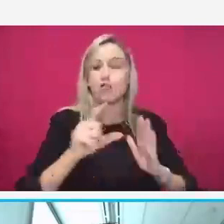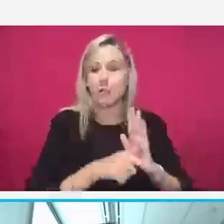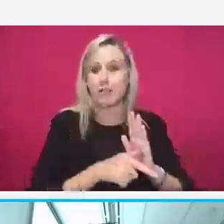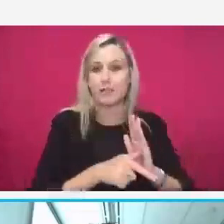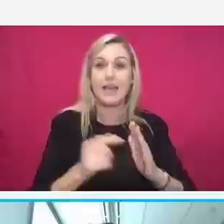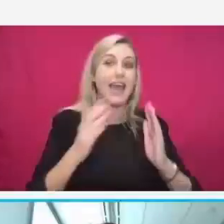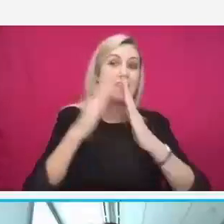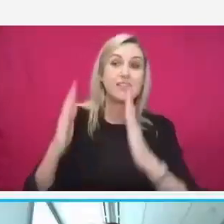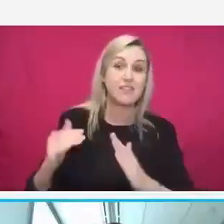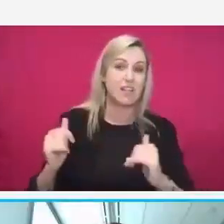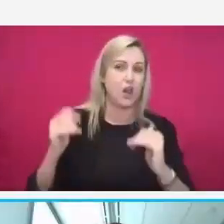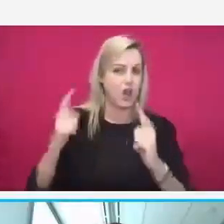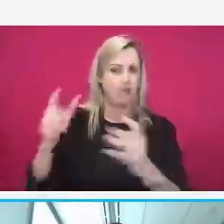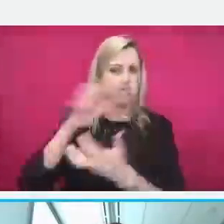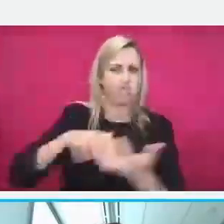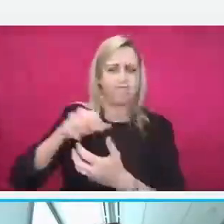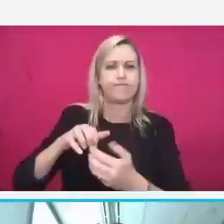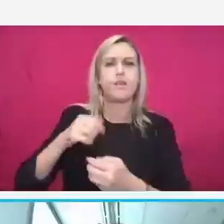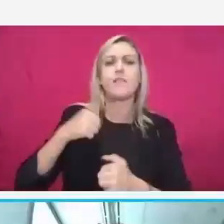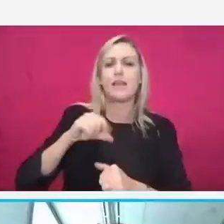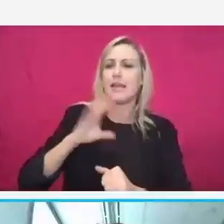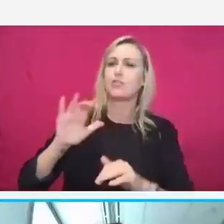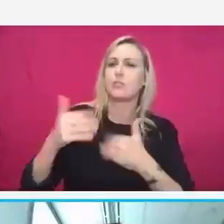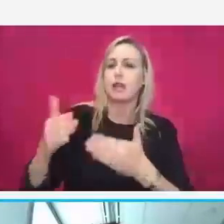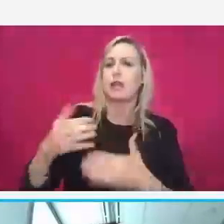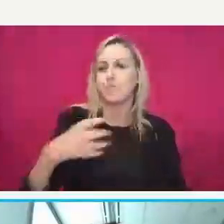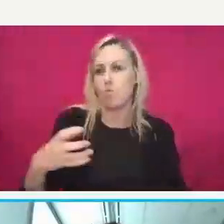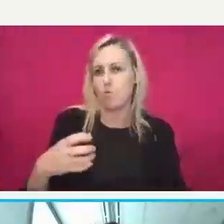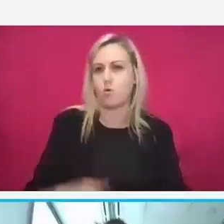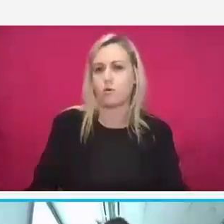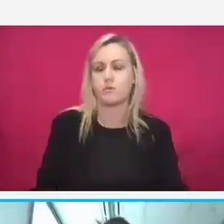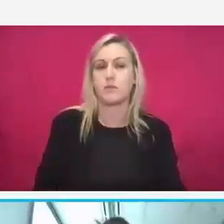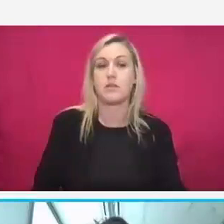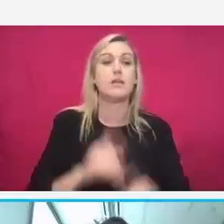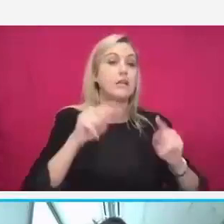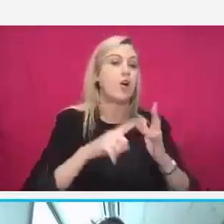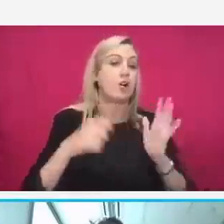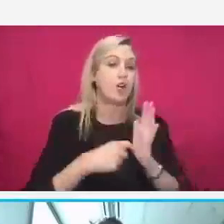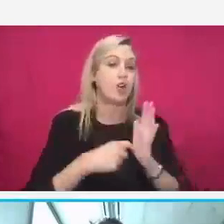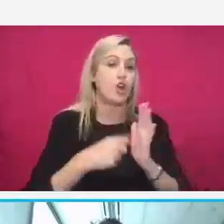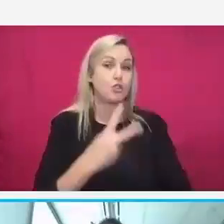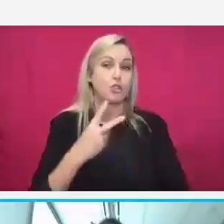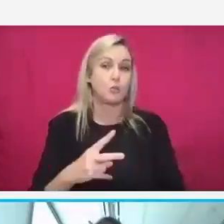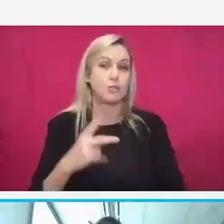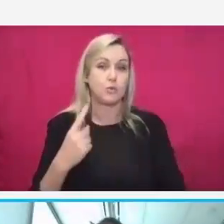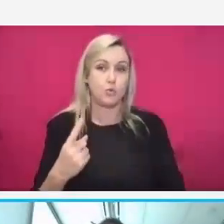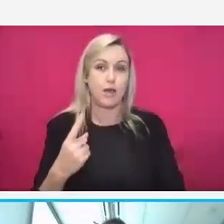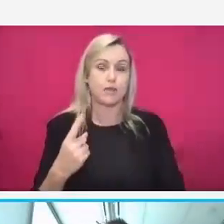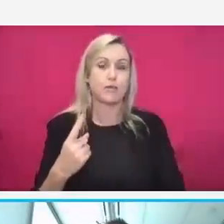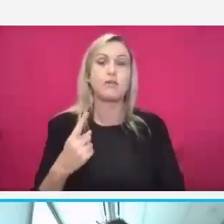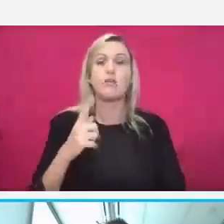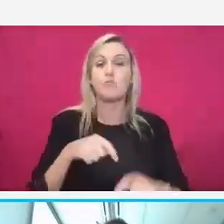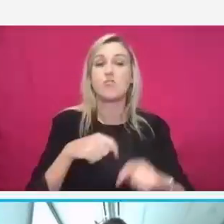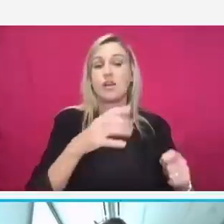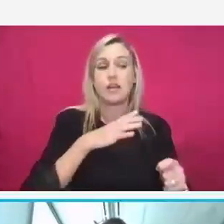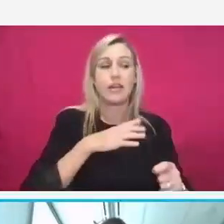with a high case mix, they will be required to deliver more. Since October 2021, providers were required to report in their